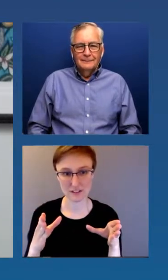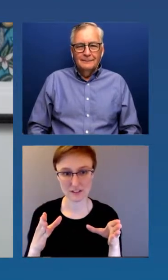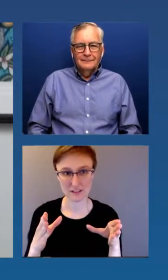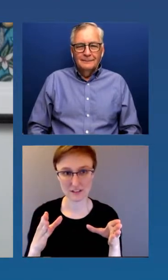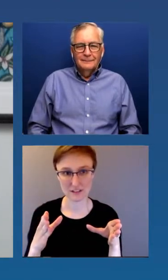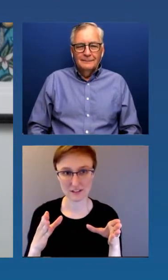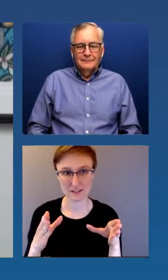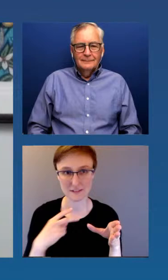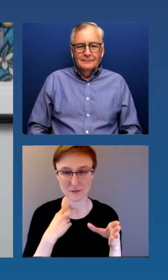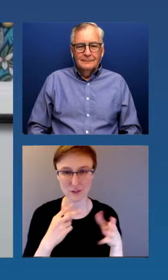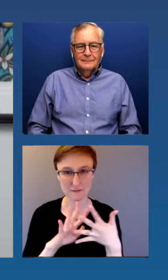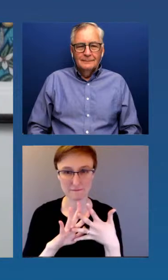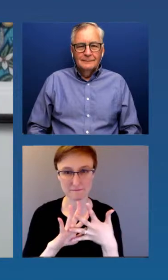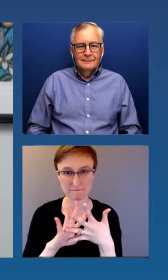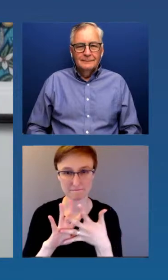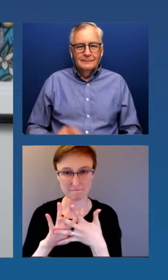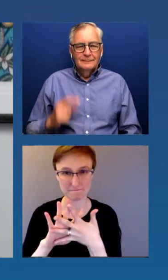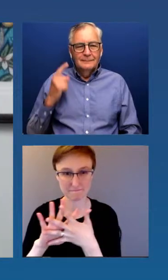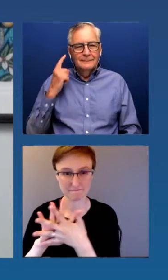Family